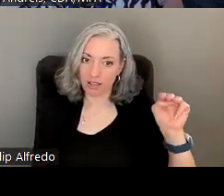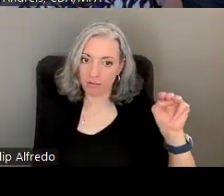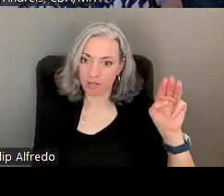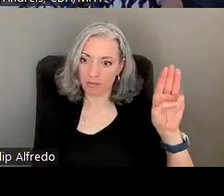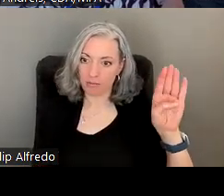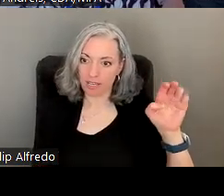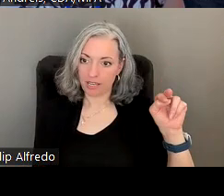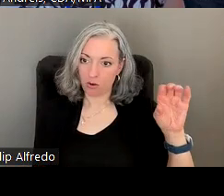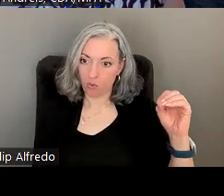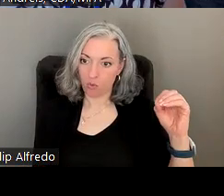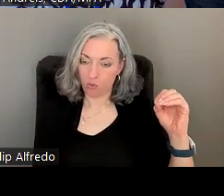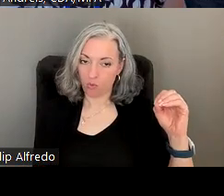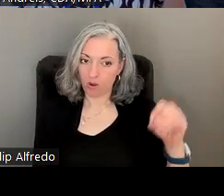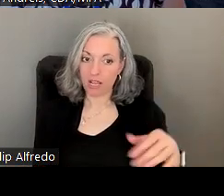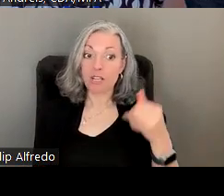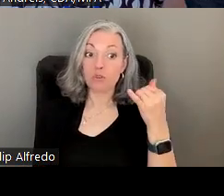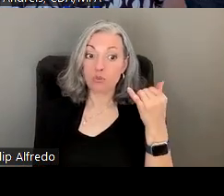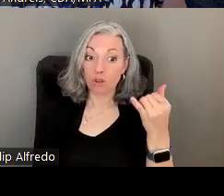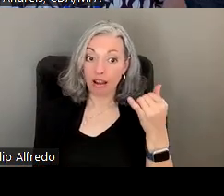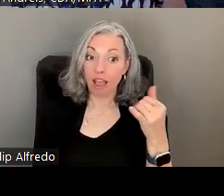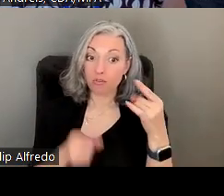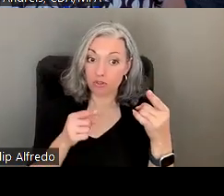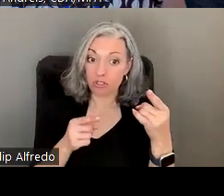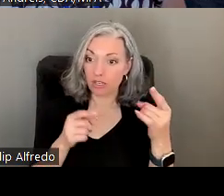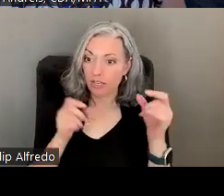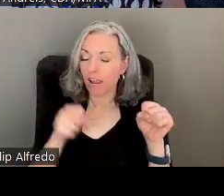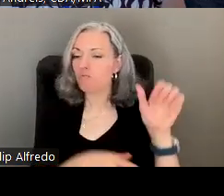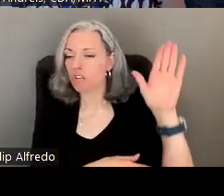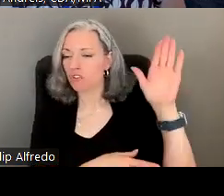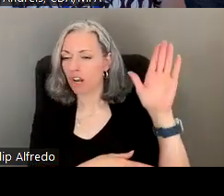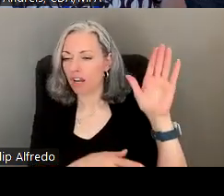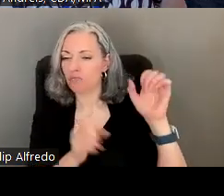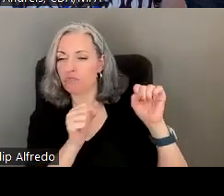to give our land acknowledgement. Consuelo, can you raise your hand and I'll spotlight you?